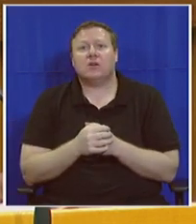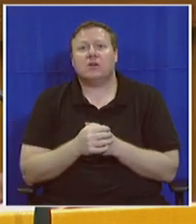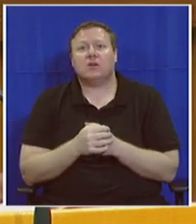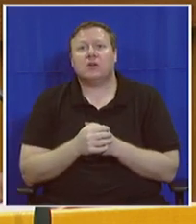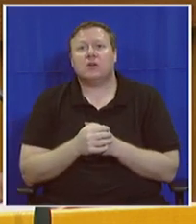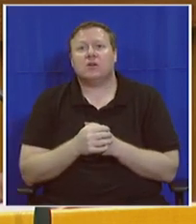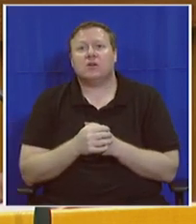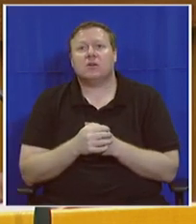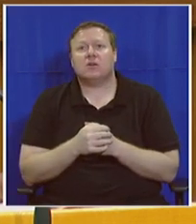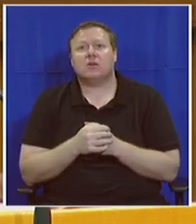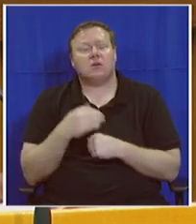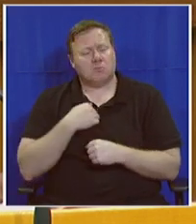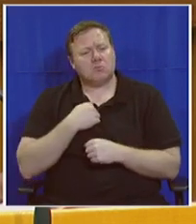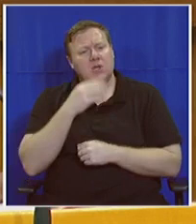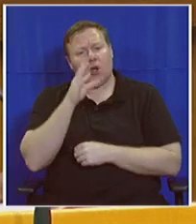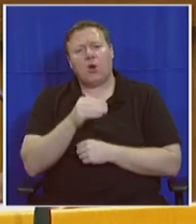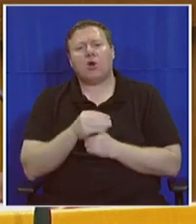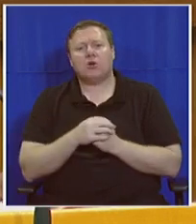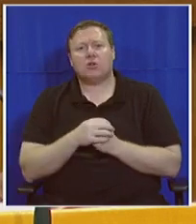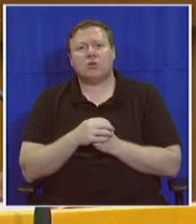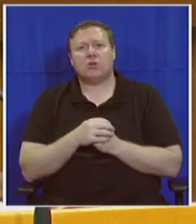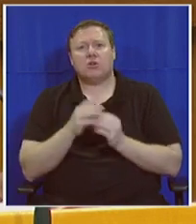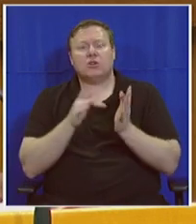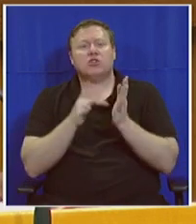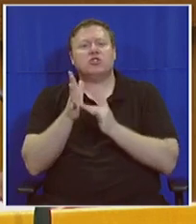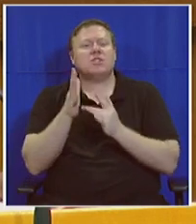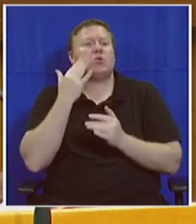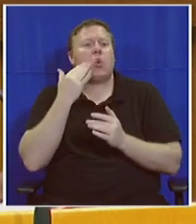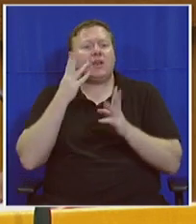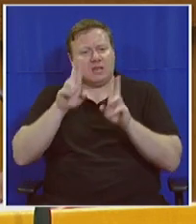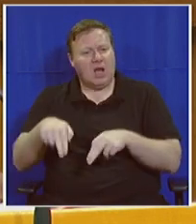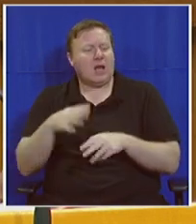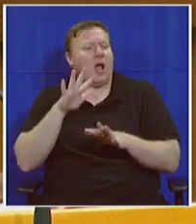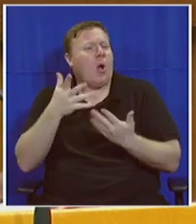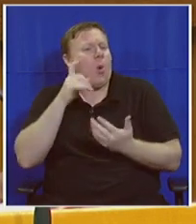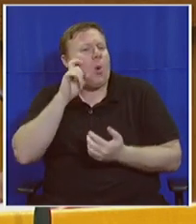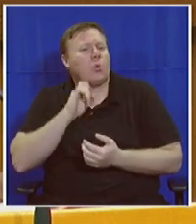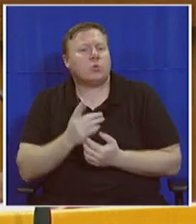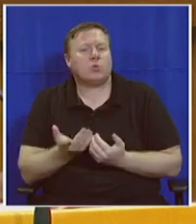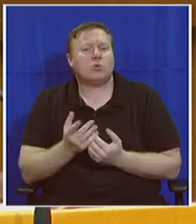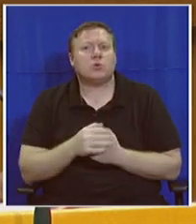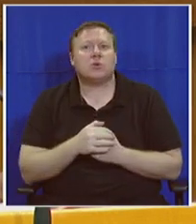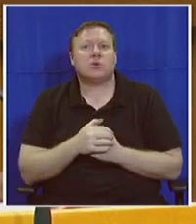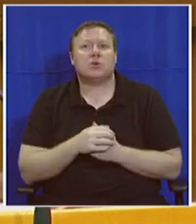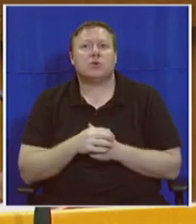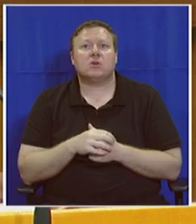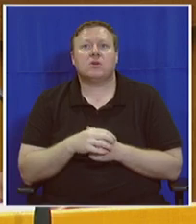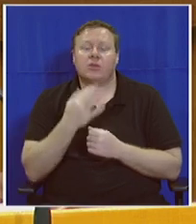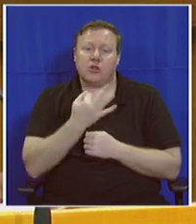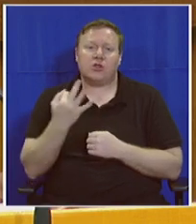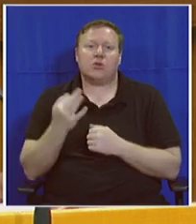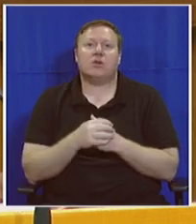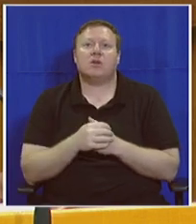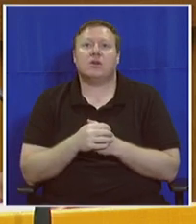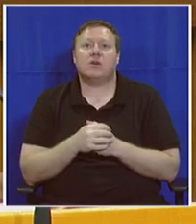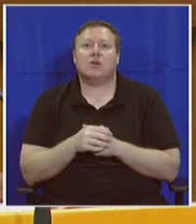Christian, how old was Jesus Christ when he passed on? And they say she was 33 and say she was younger